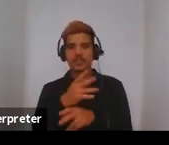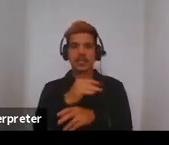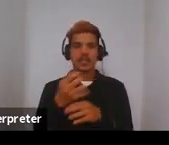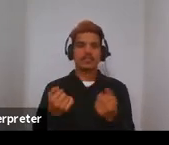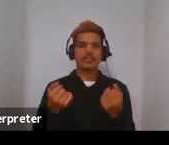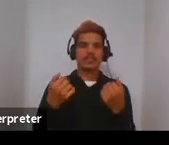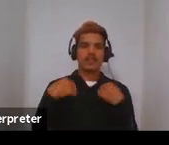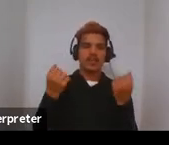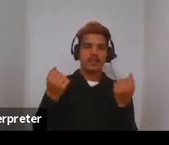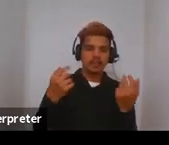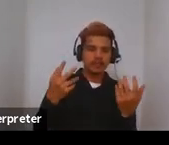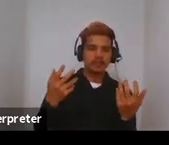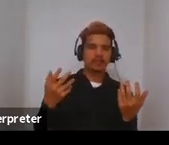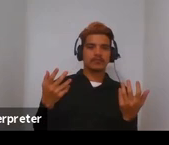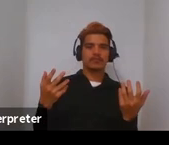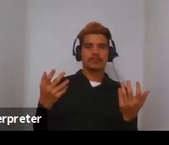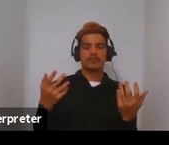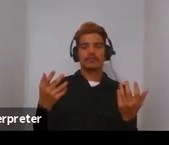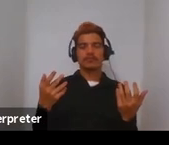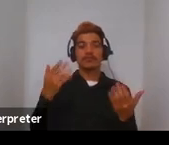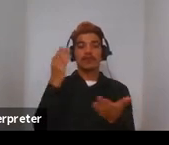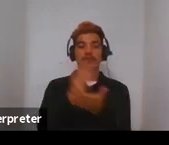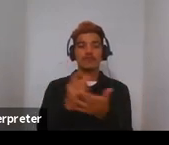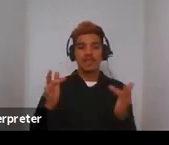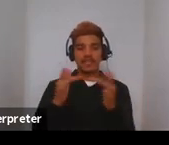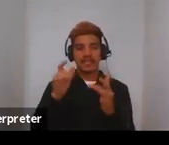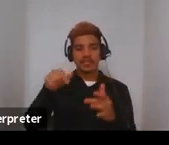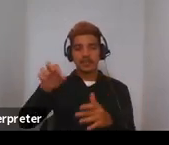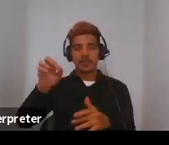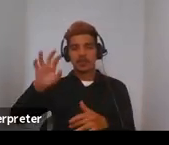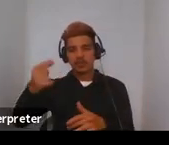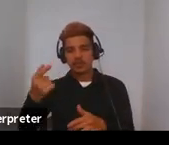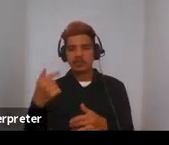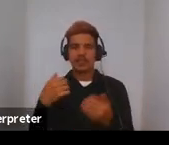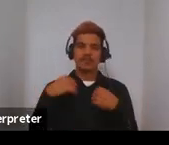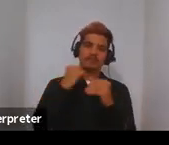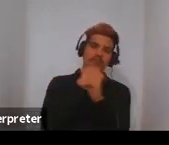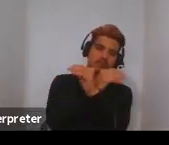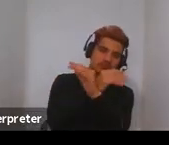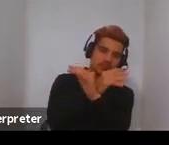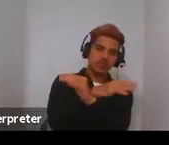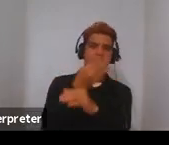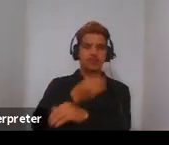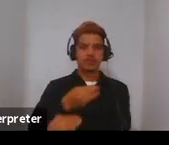of archived web conference blogs, webinars, and